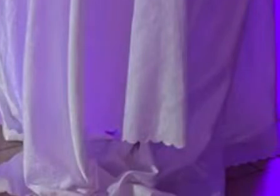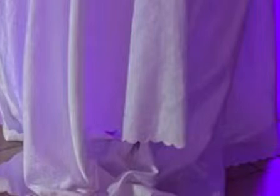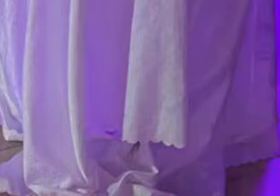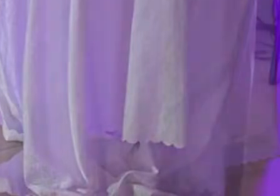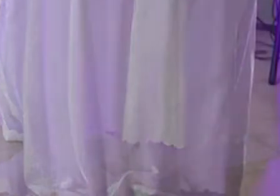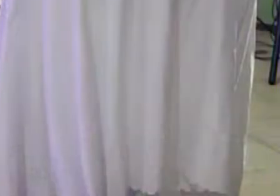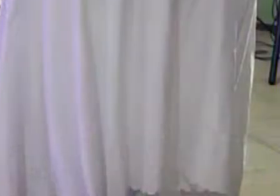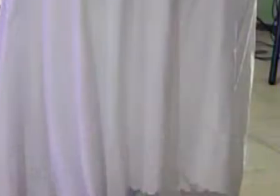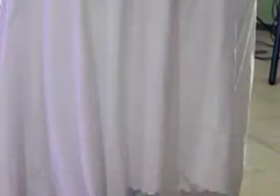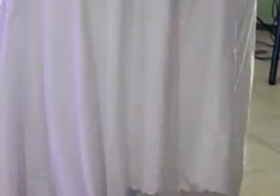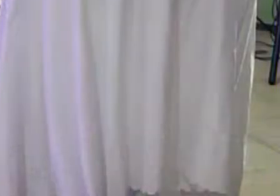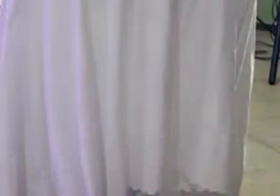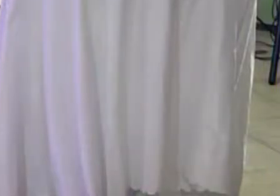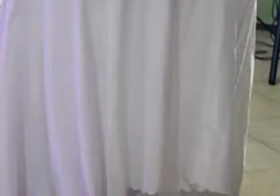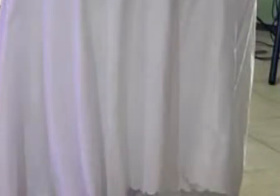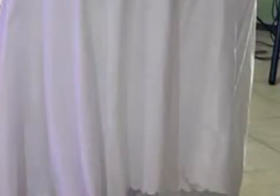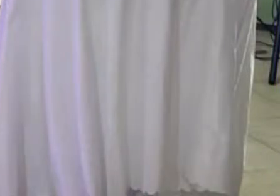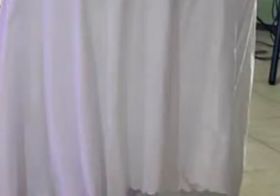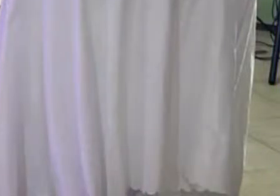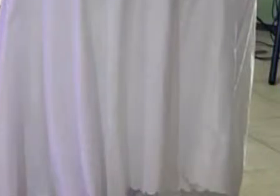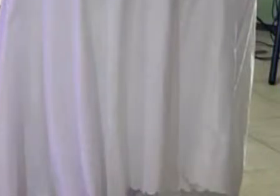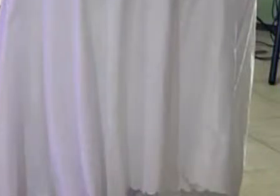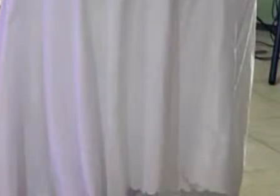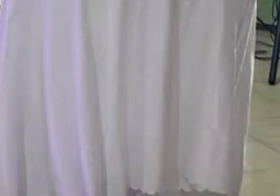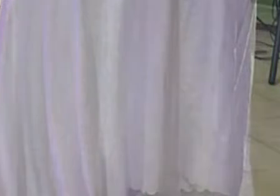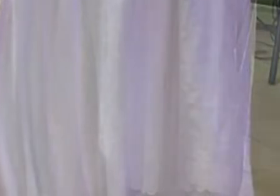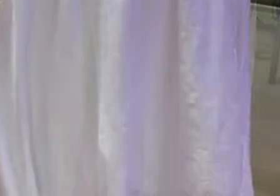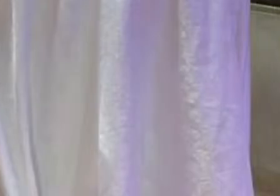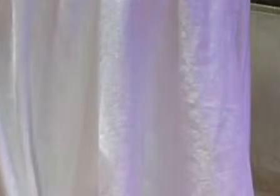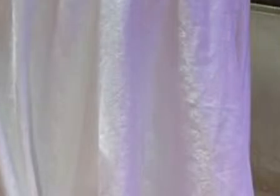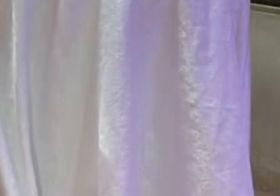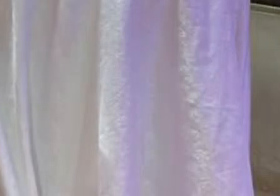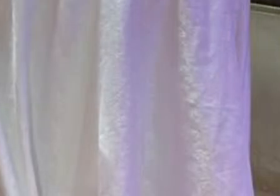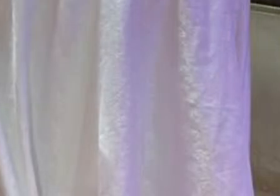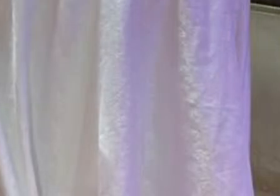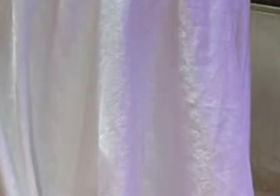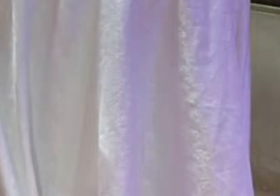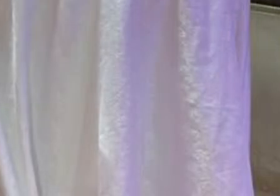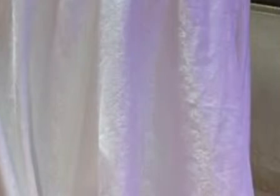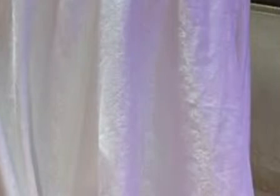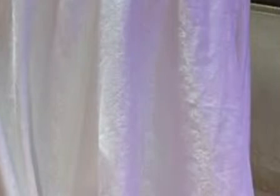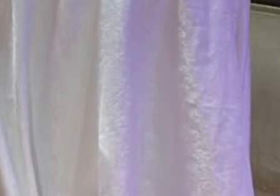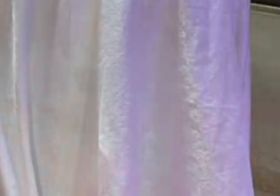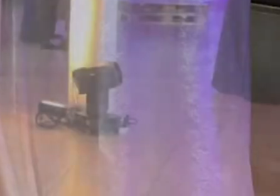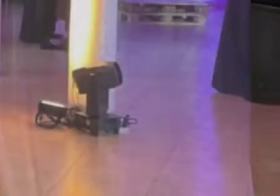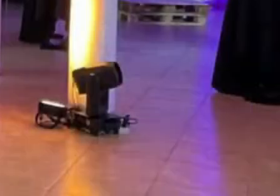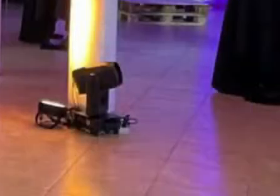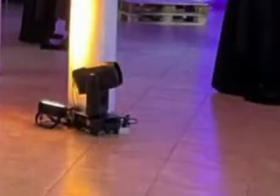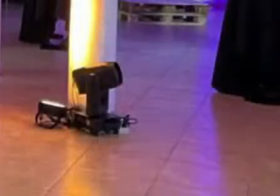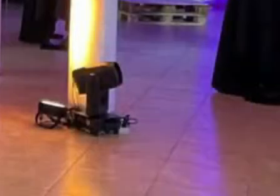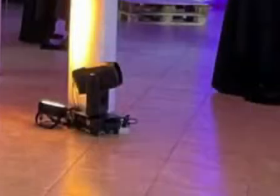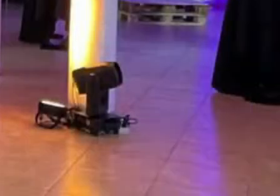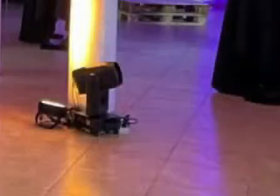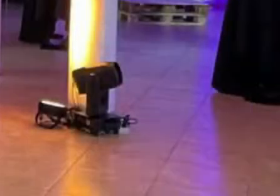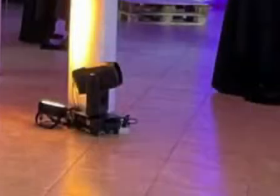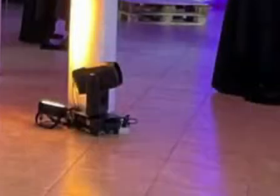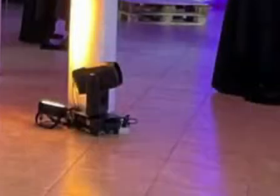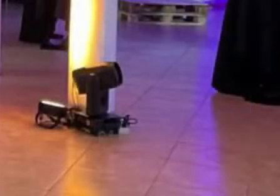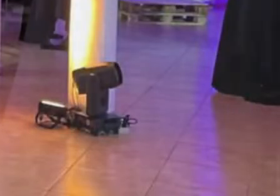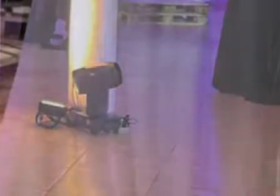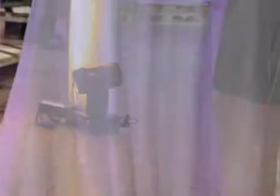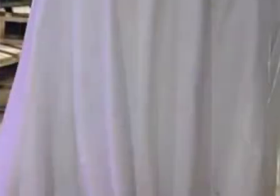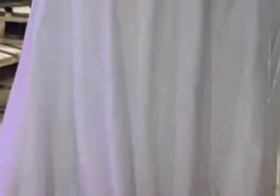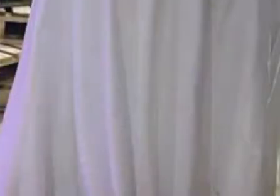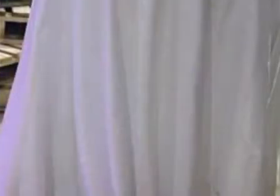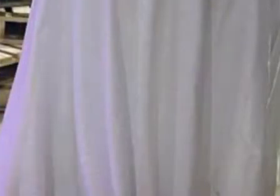media to food, restaurant, a medical doctor, a consultant. I can see an engineer, I can see